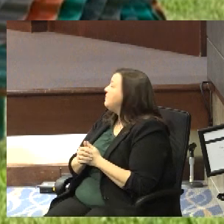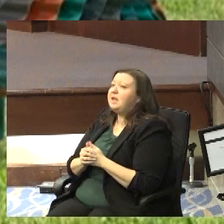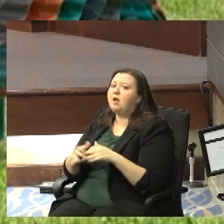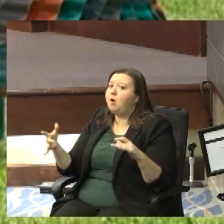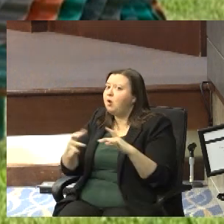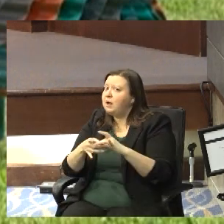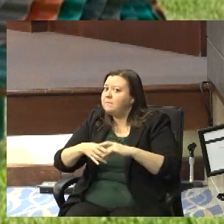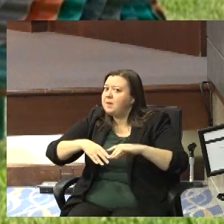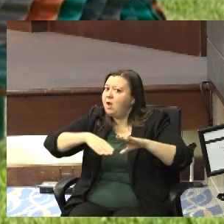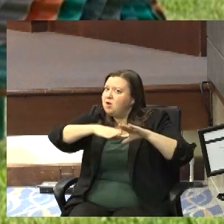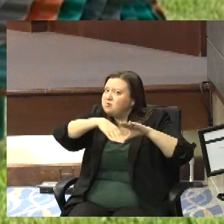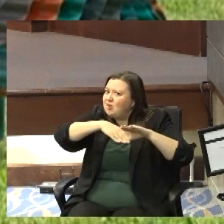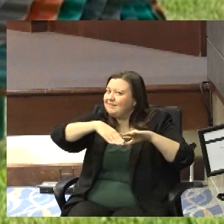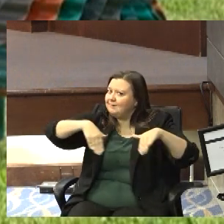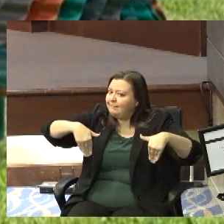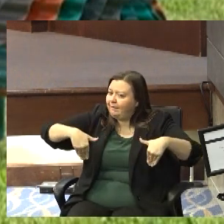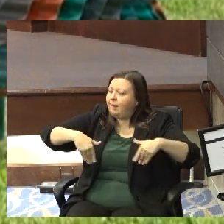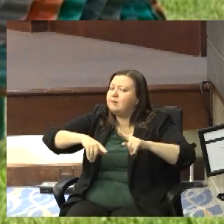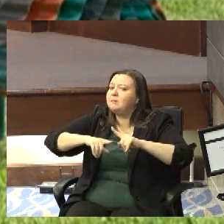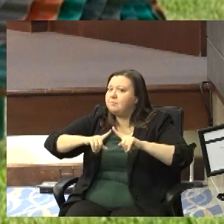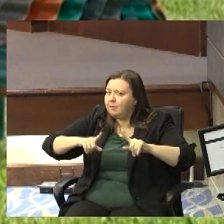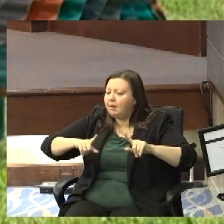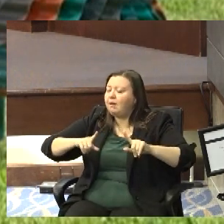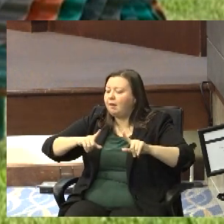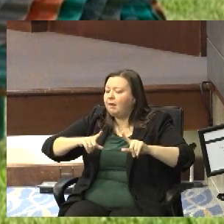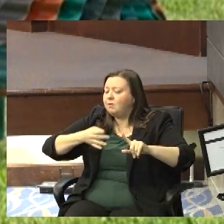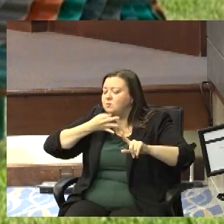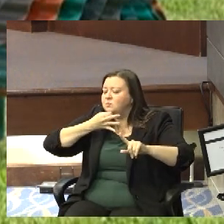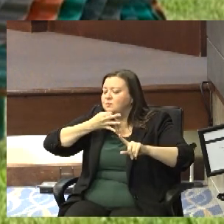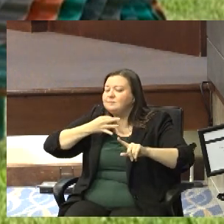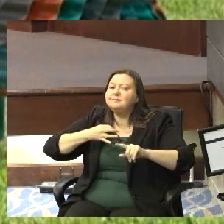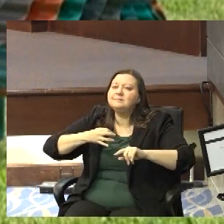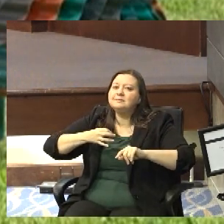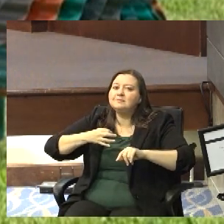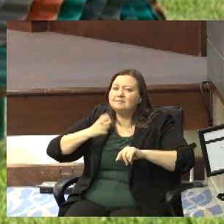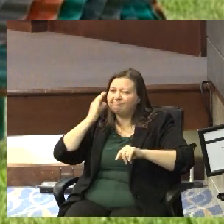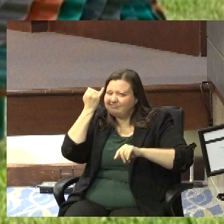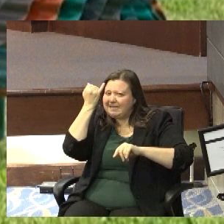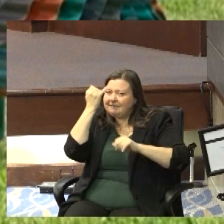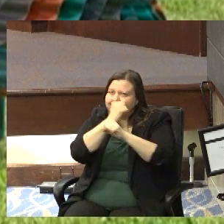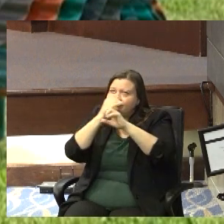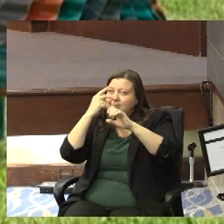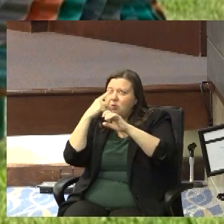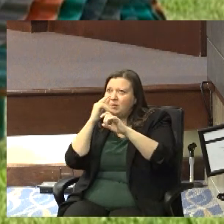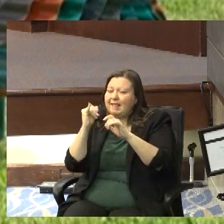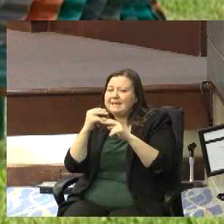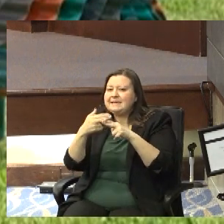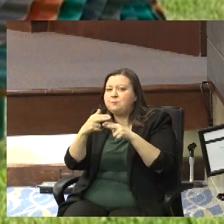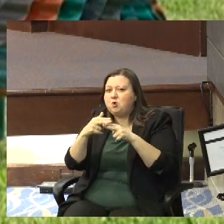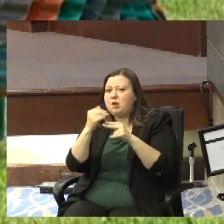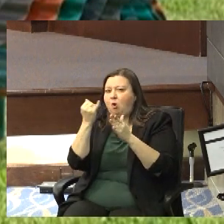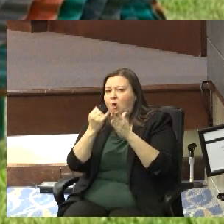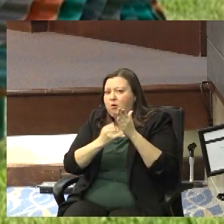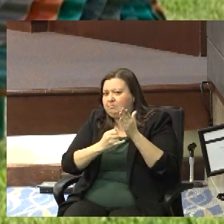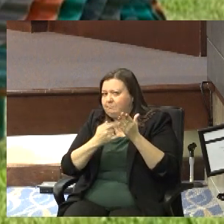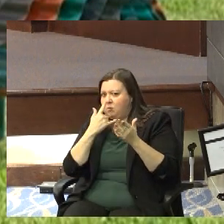up and talking just yet. They're working on that. But this gives you an idea of this temporary art